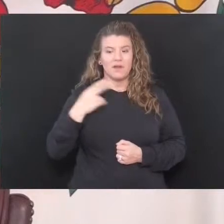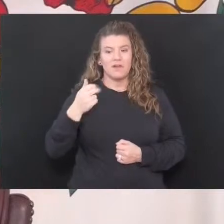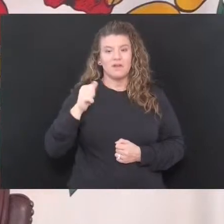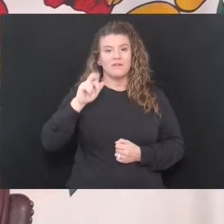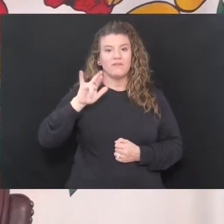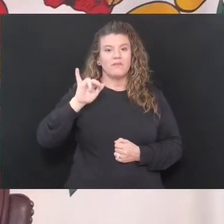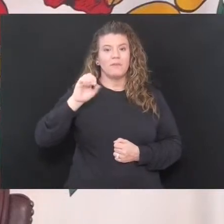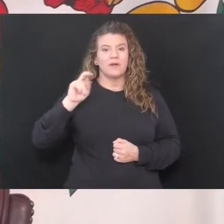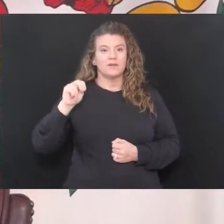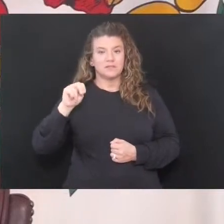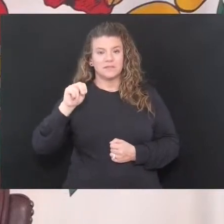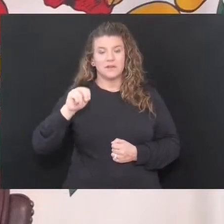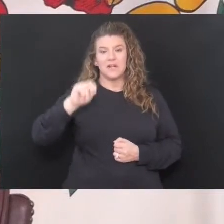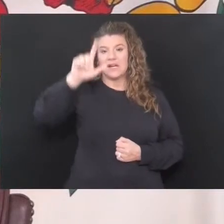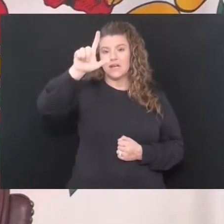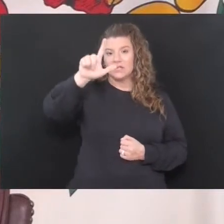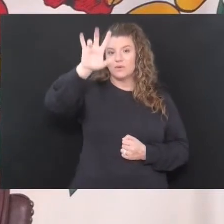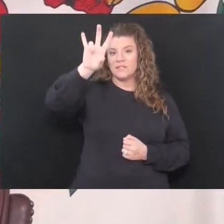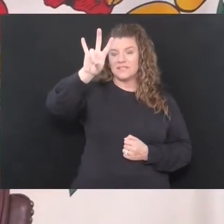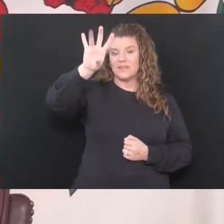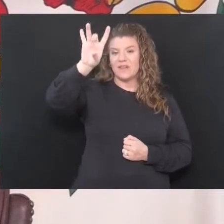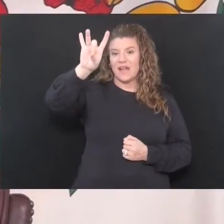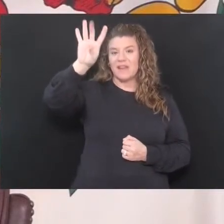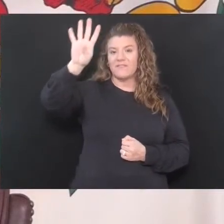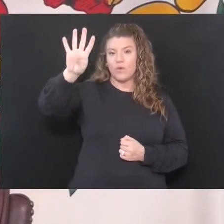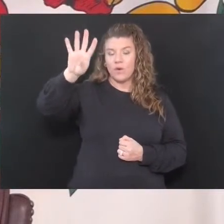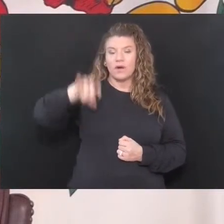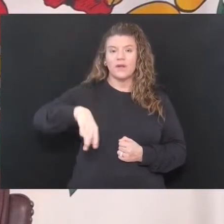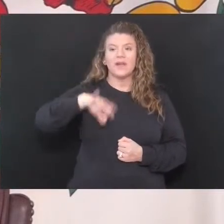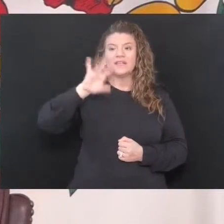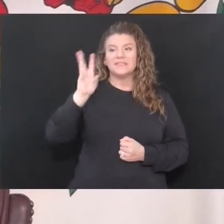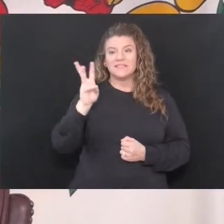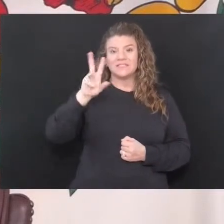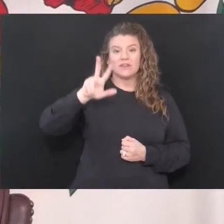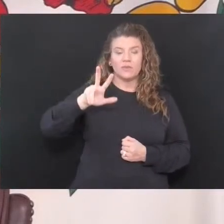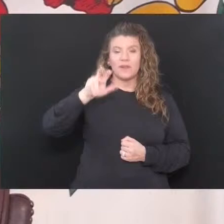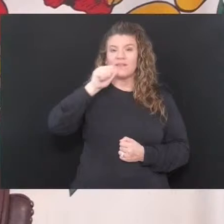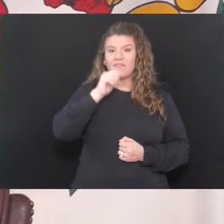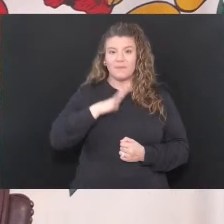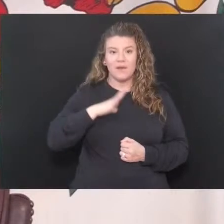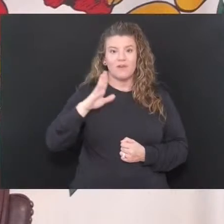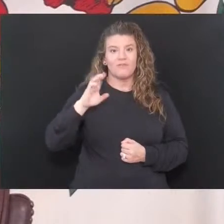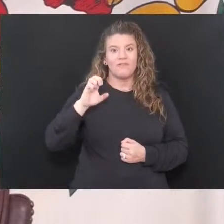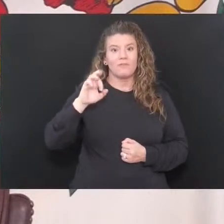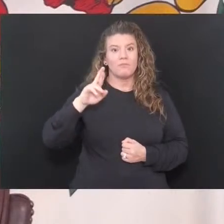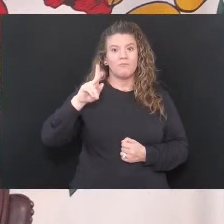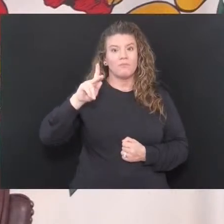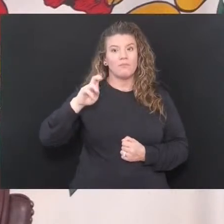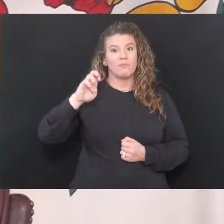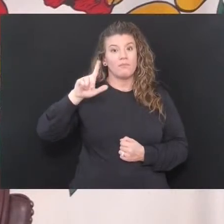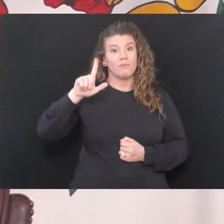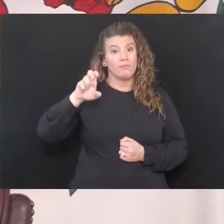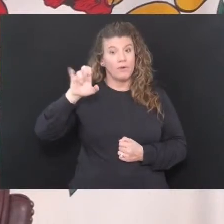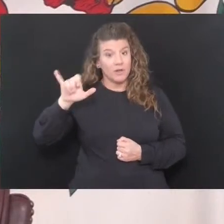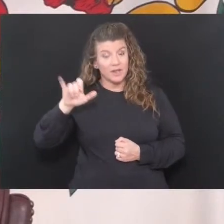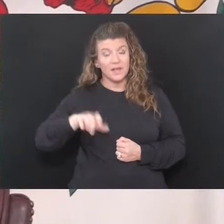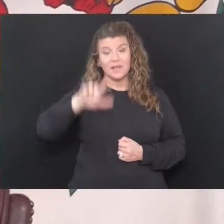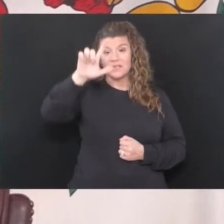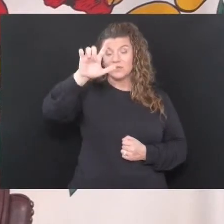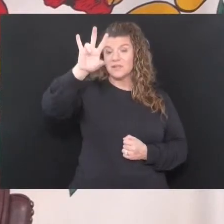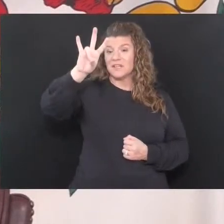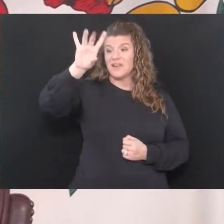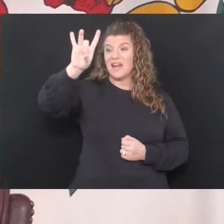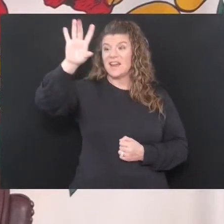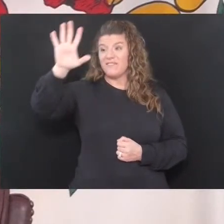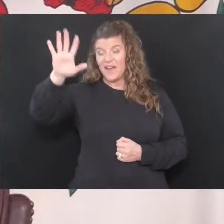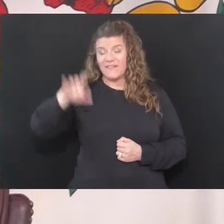Harrison County. Our 2,784th death is a 63-year-old female from Berkeley County. And our